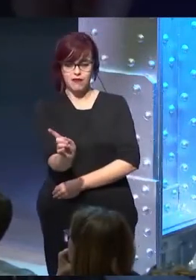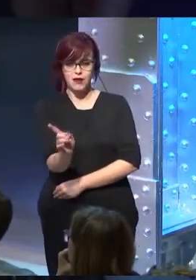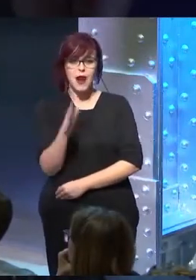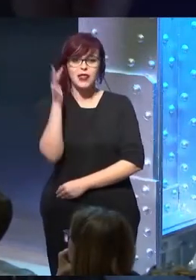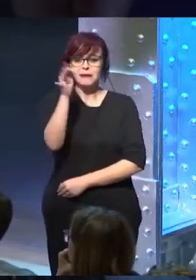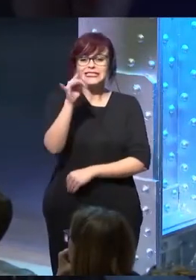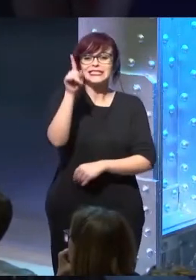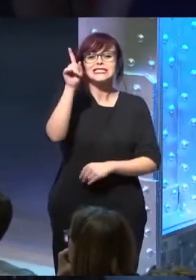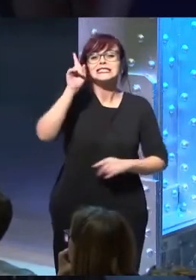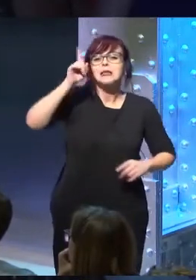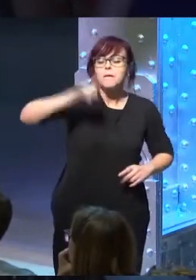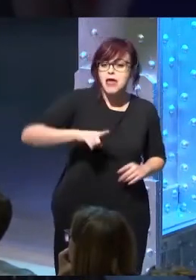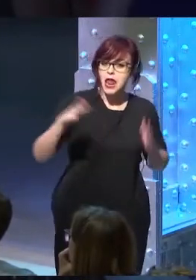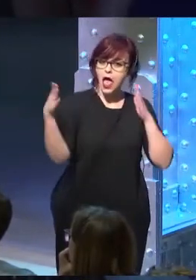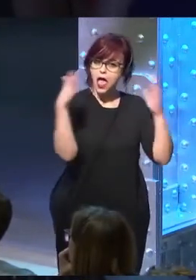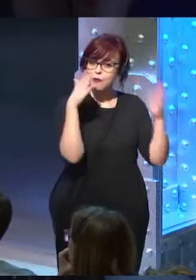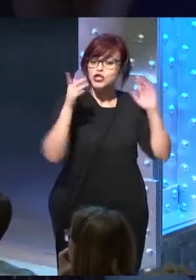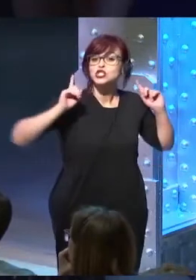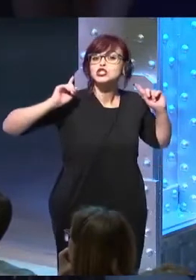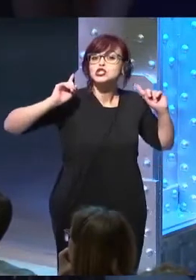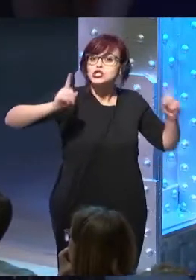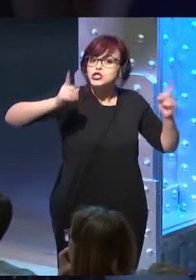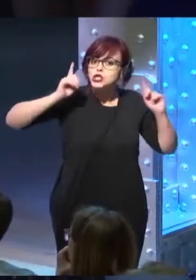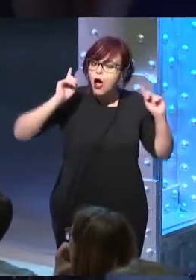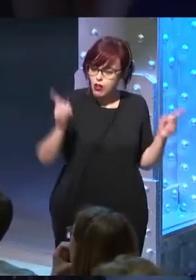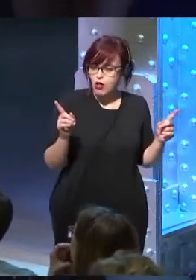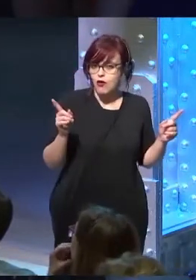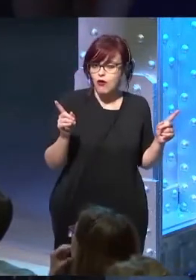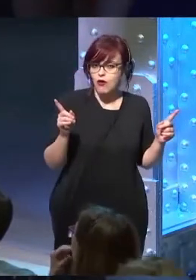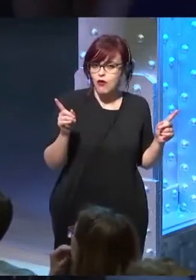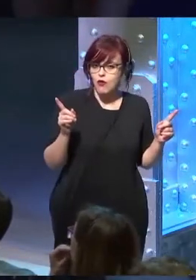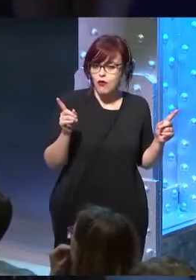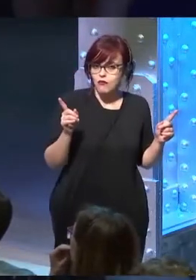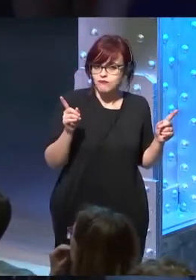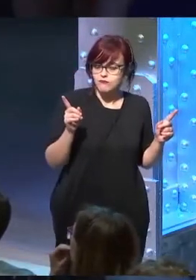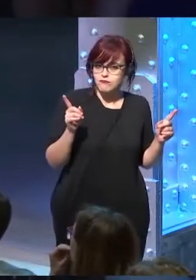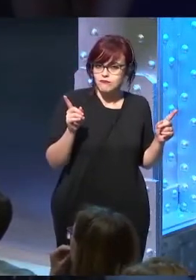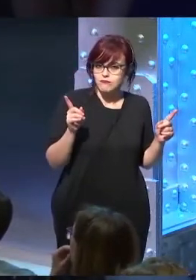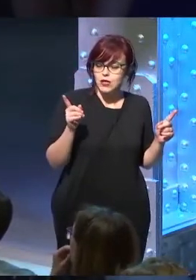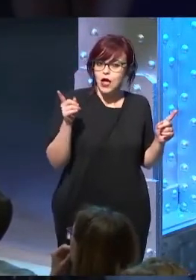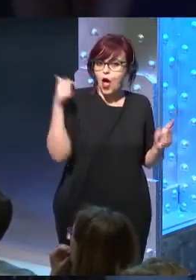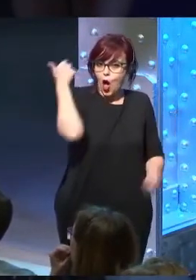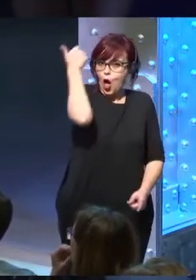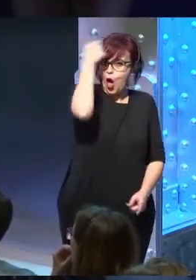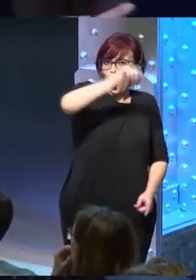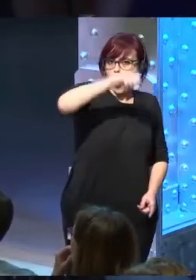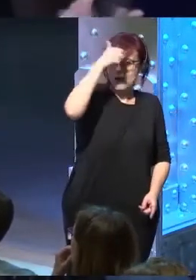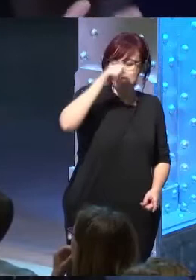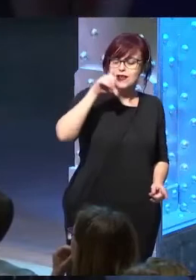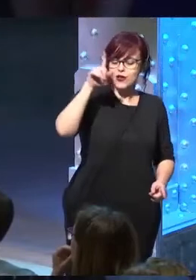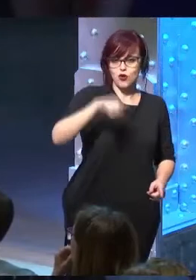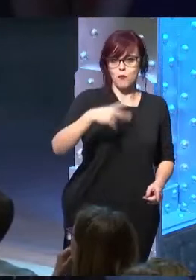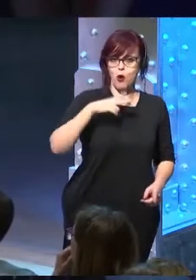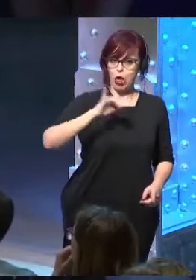practice and a skill that actually defined masculinity as a gender. As we saw